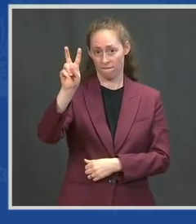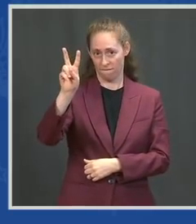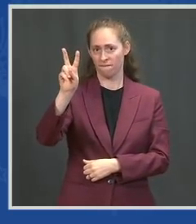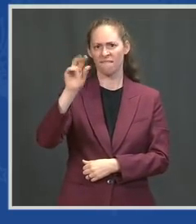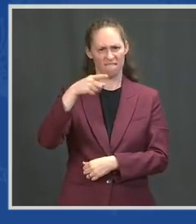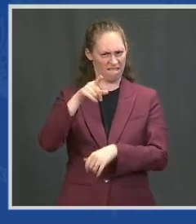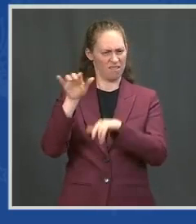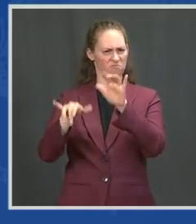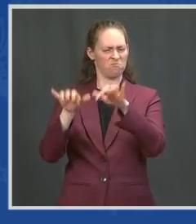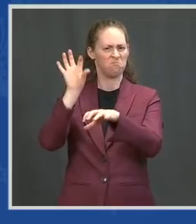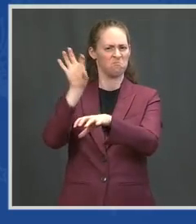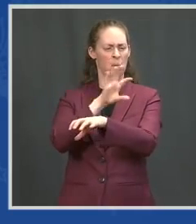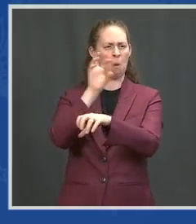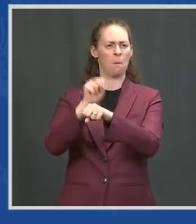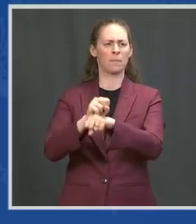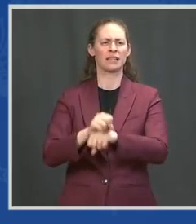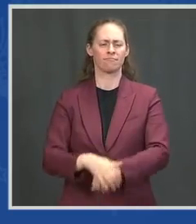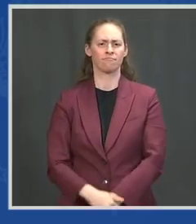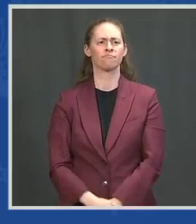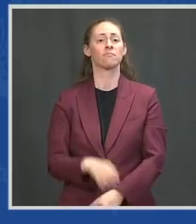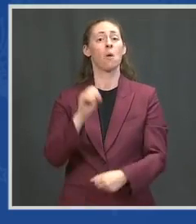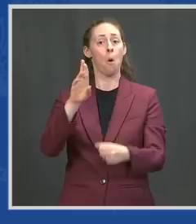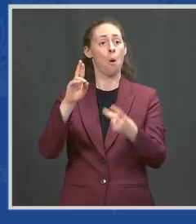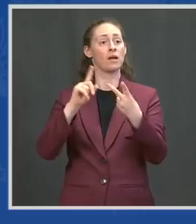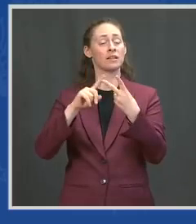your zip code to